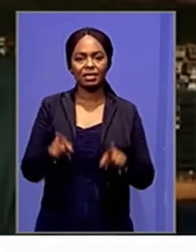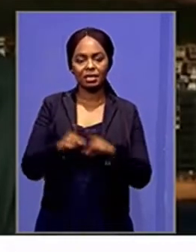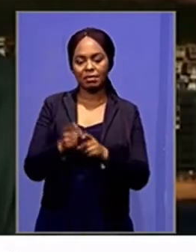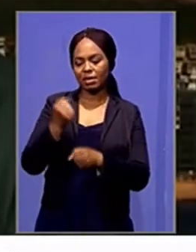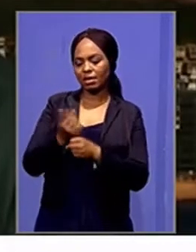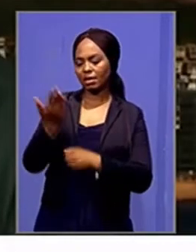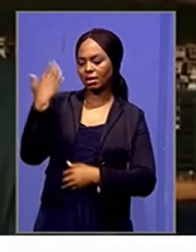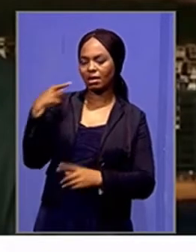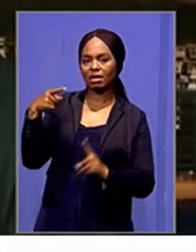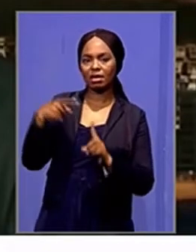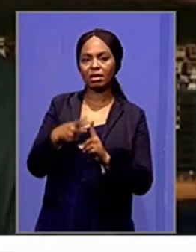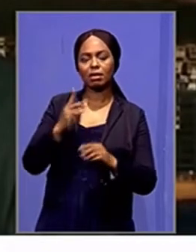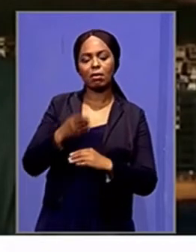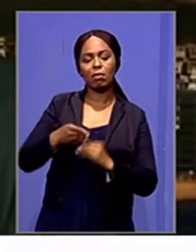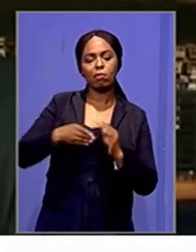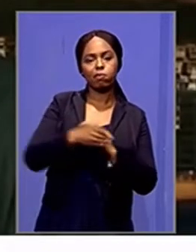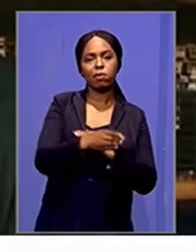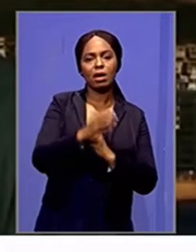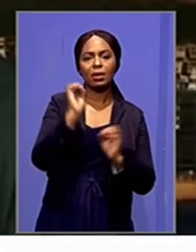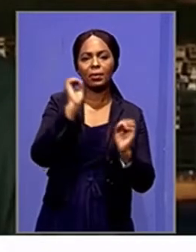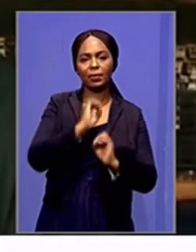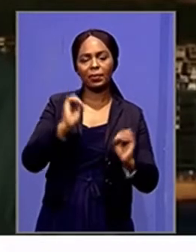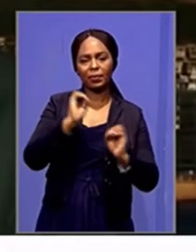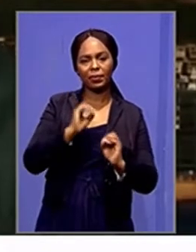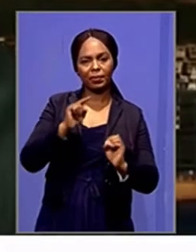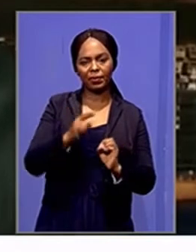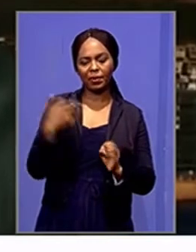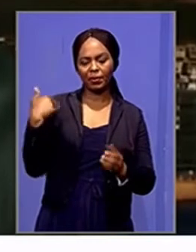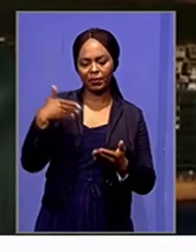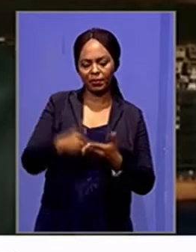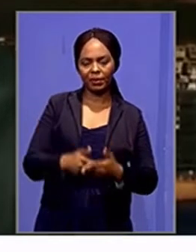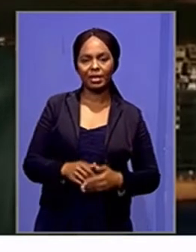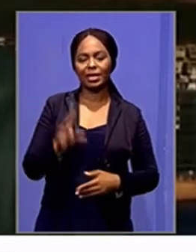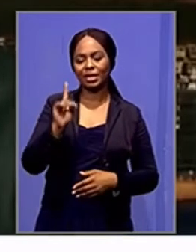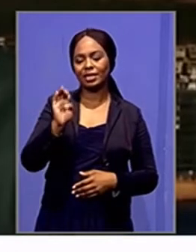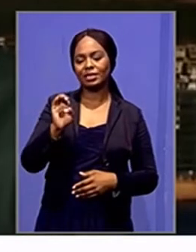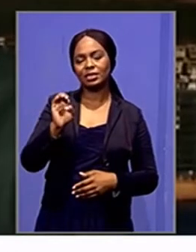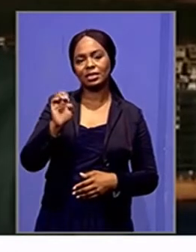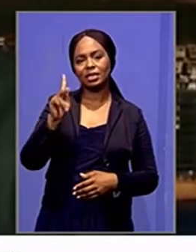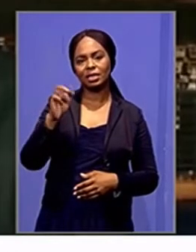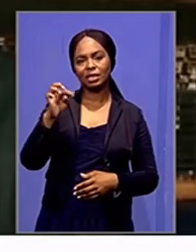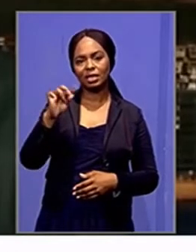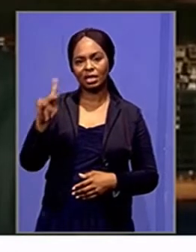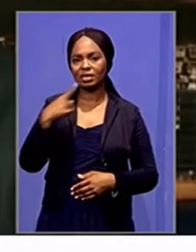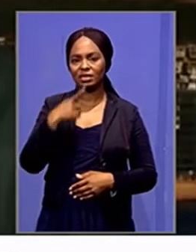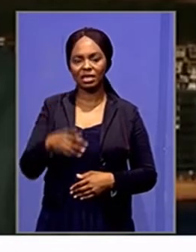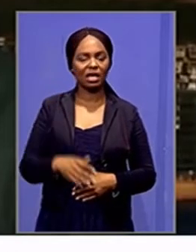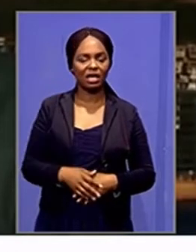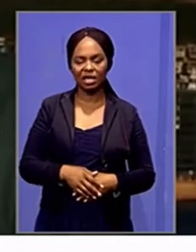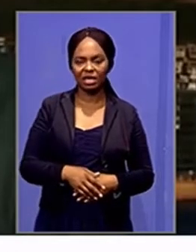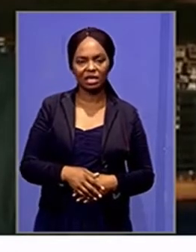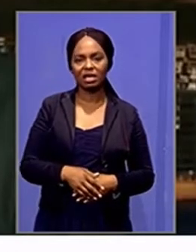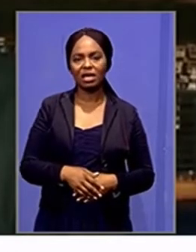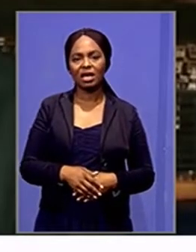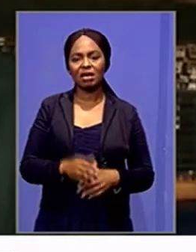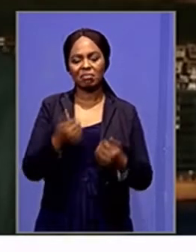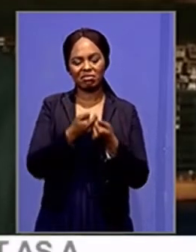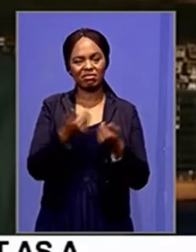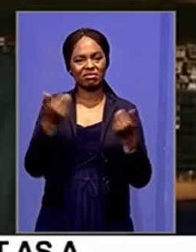a se tlhagelele mo phatlalatseng lobaka, De Klerk o ne a re tlhaolele e ne e se bosenyi. Genocide is a